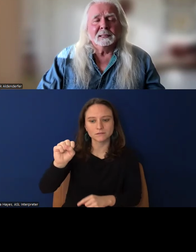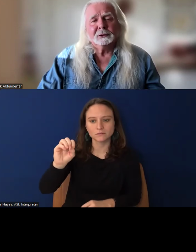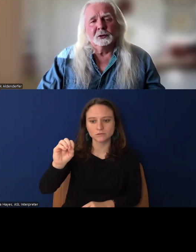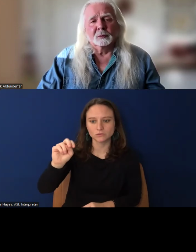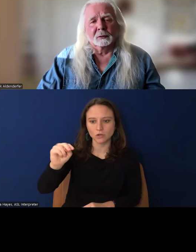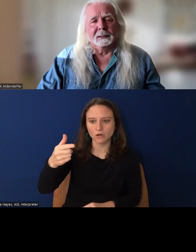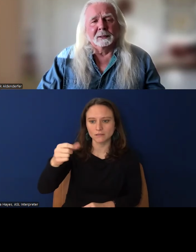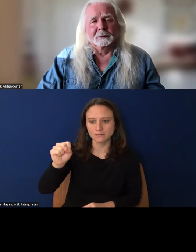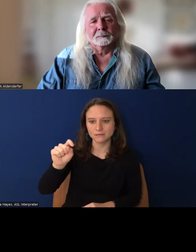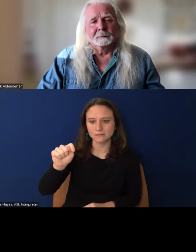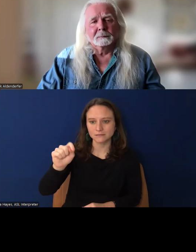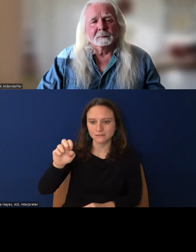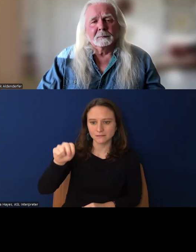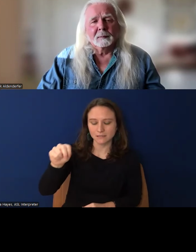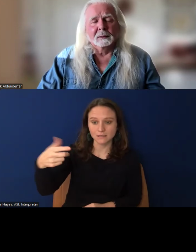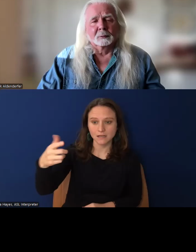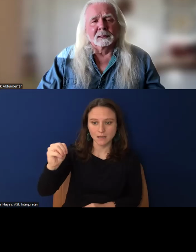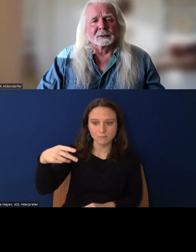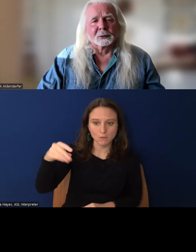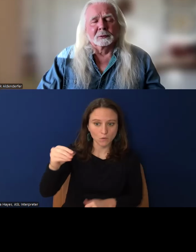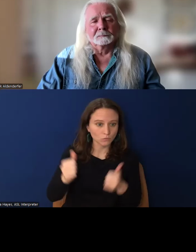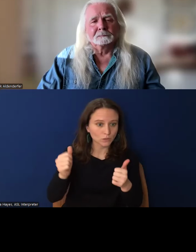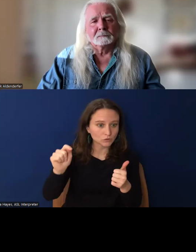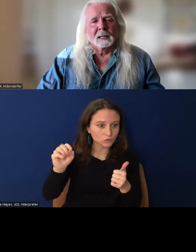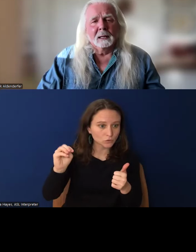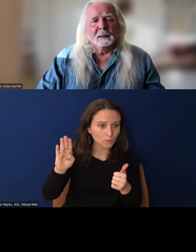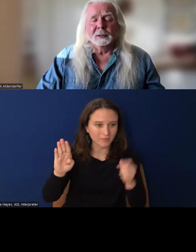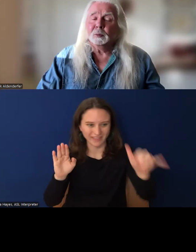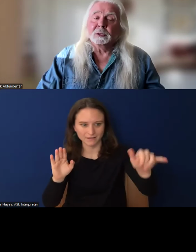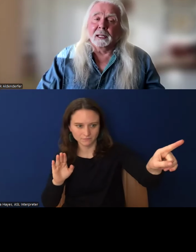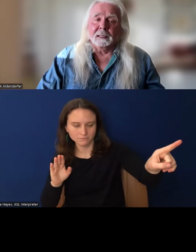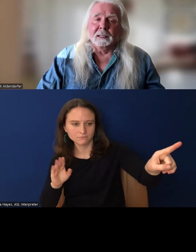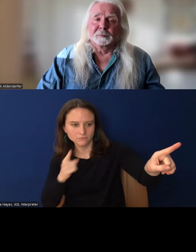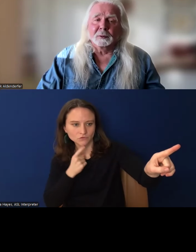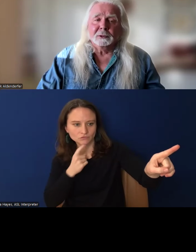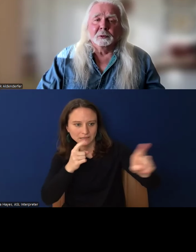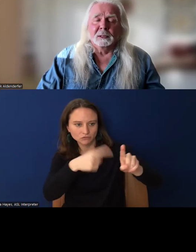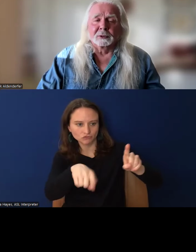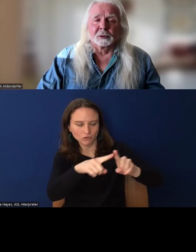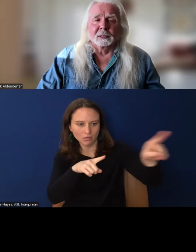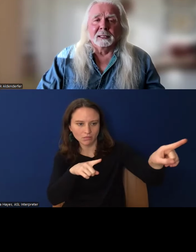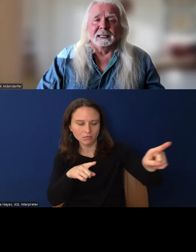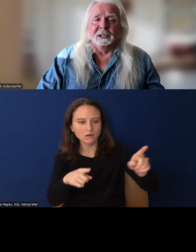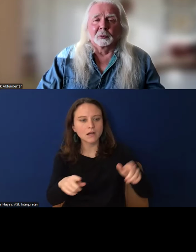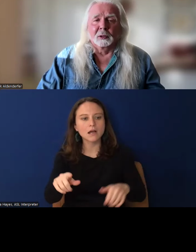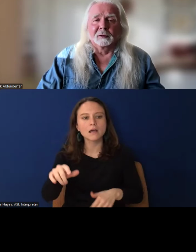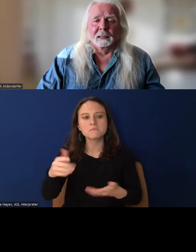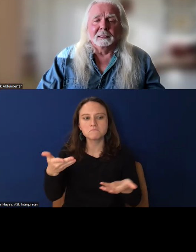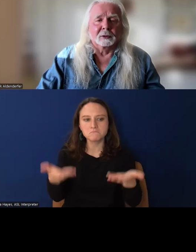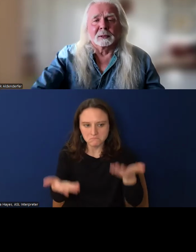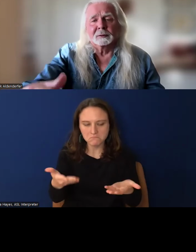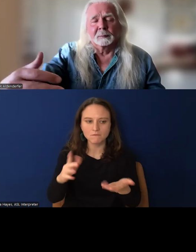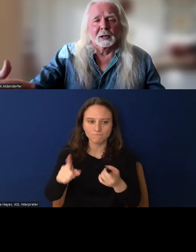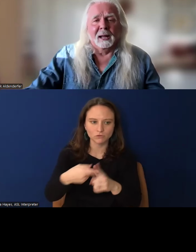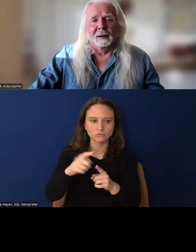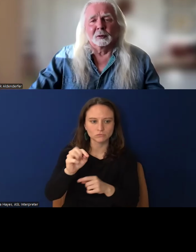is this tomb right here in the red circle. This was likely the first tomb constructed in the Yarlung Valley.